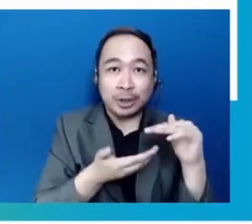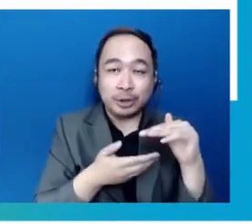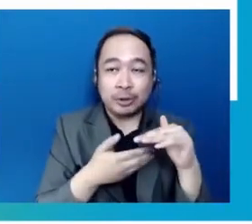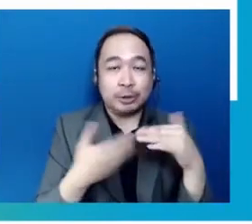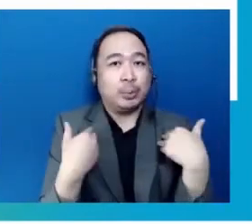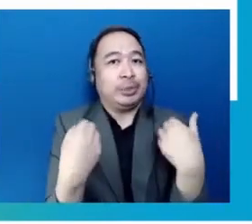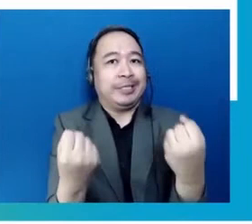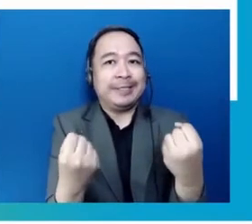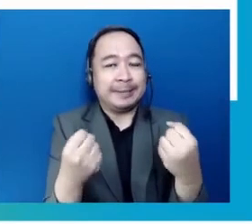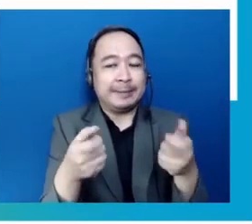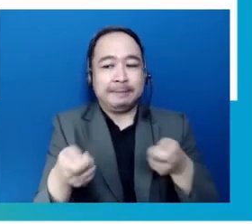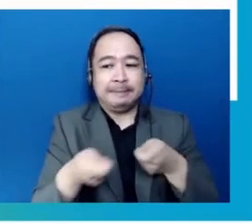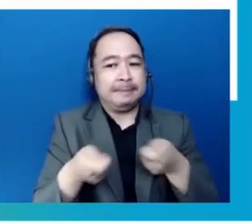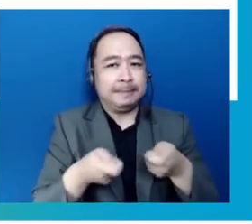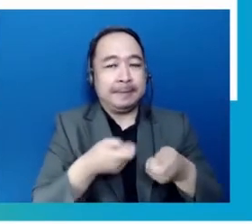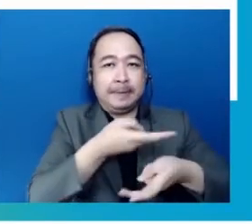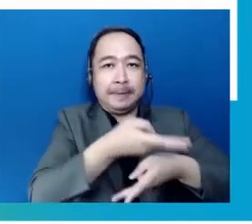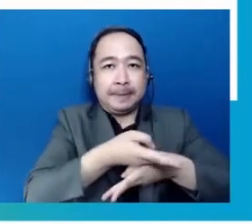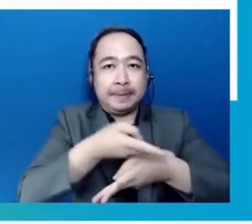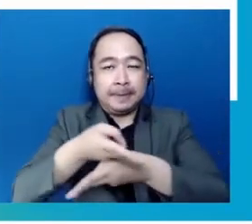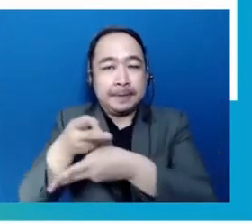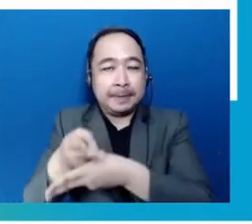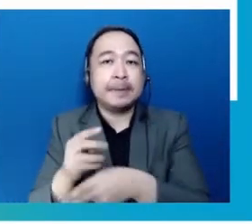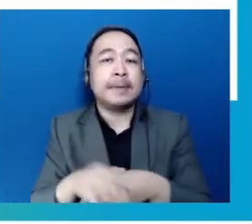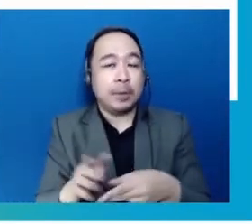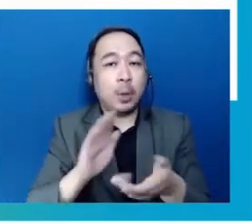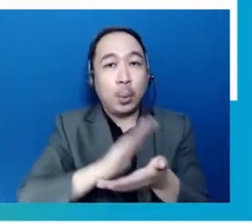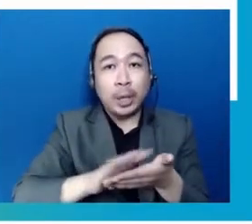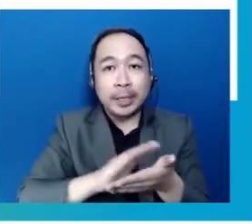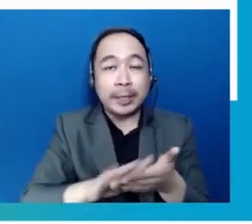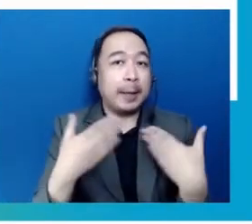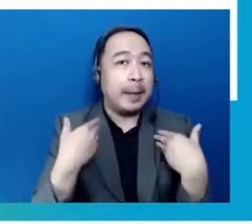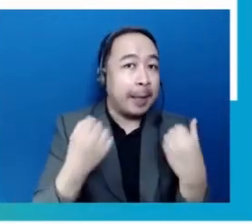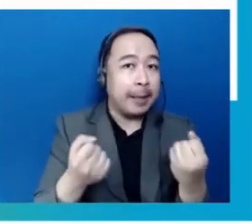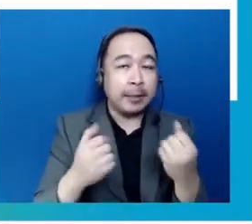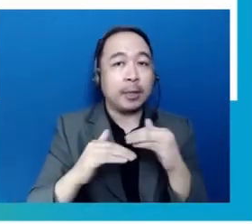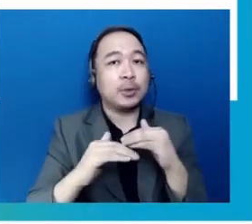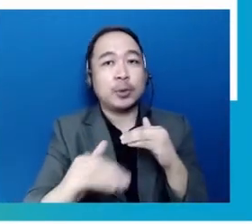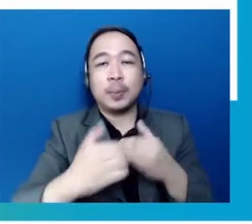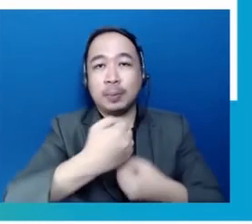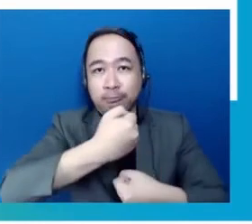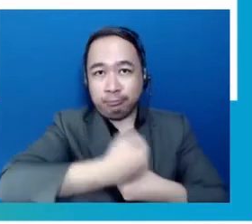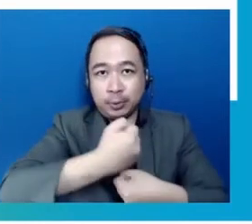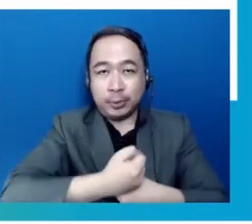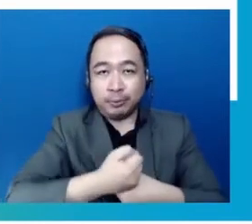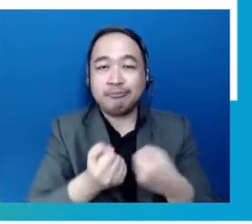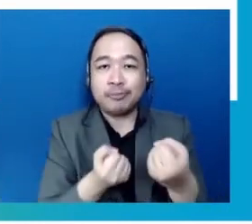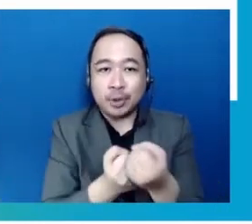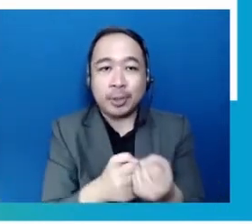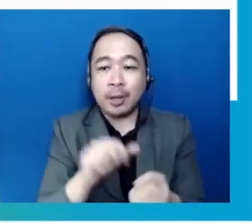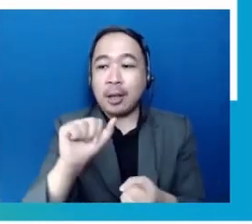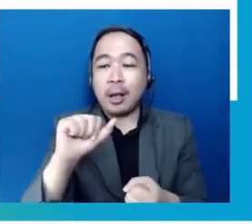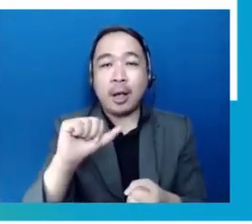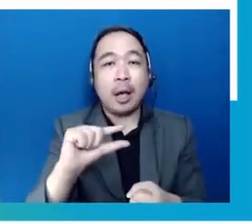governance, water, sanitation and hygiene, health and nutrition, and sustainable livelihood. Now Agahi is implementing